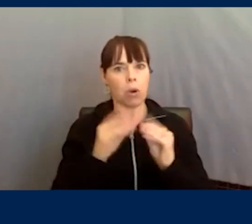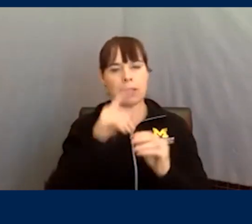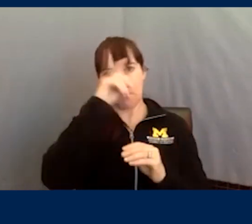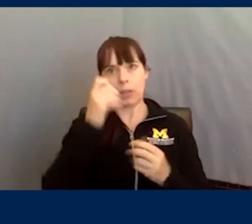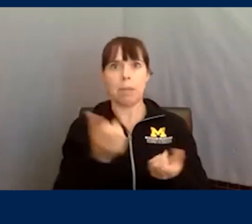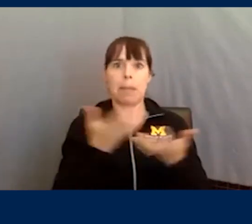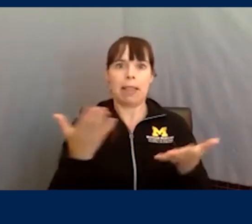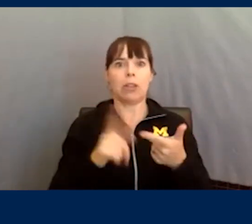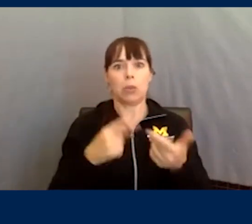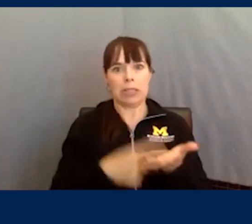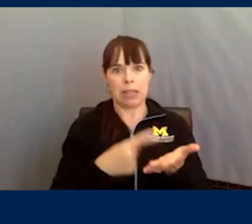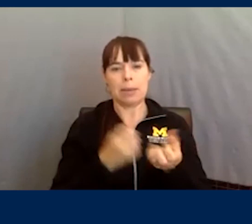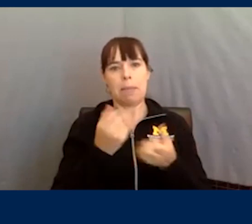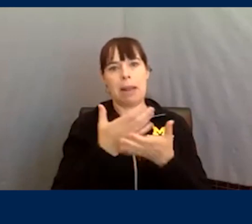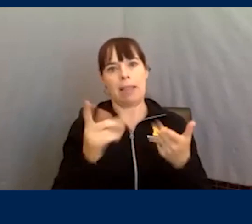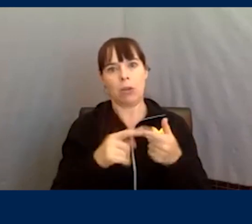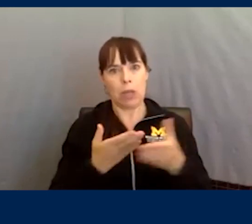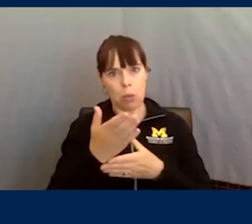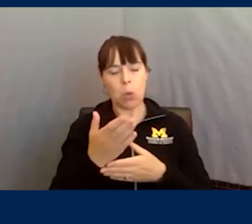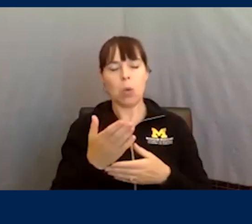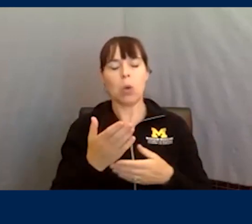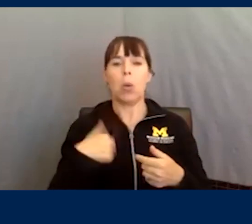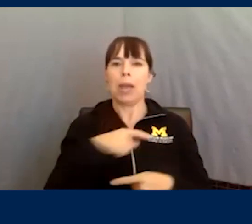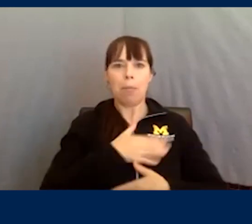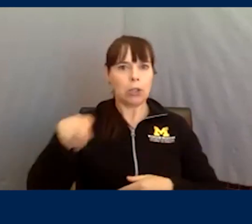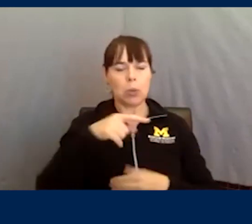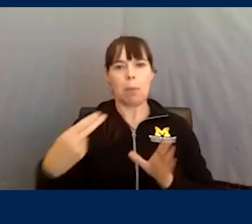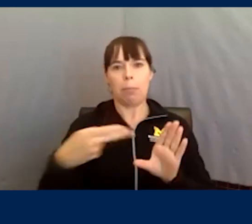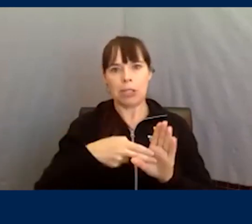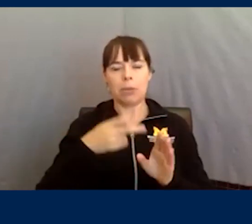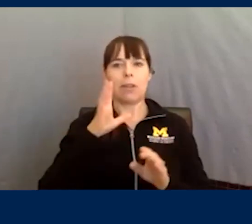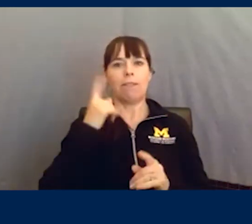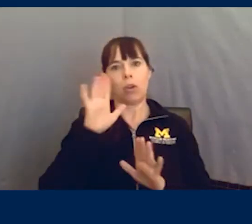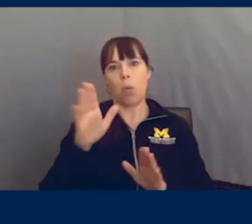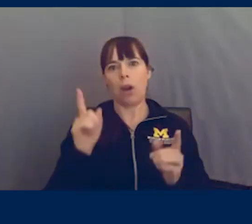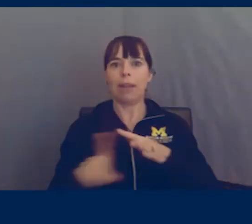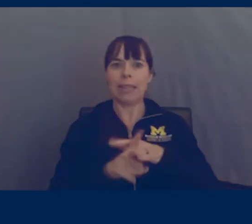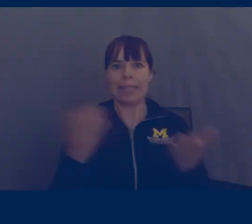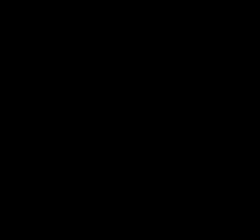lot to discuss and a lot to get through. We appreciate you participating and for your attendance. Thank you.